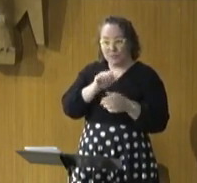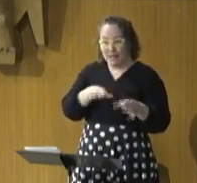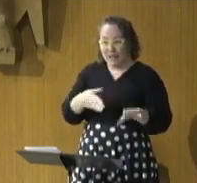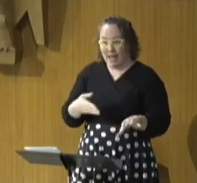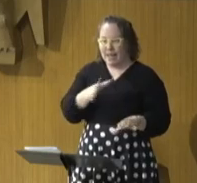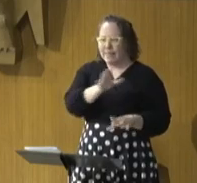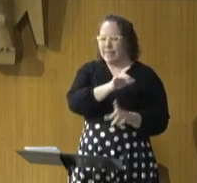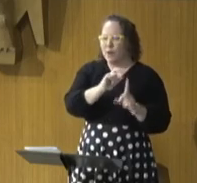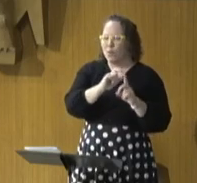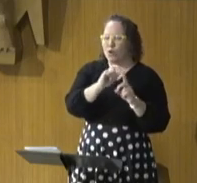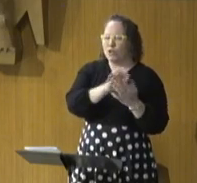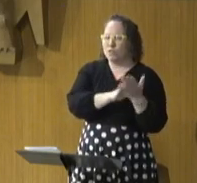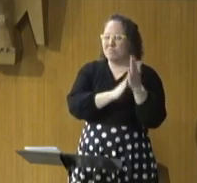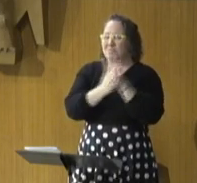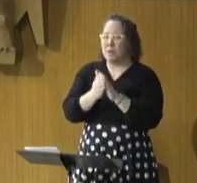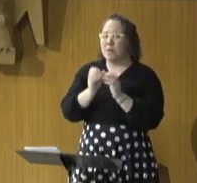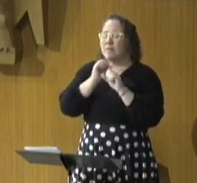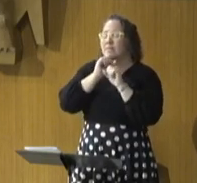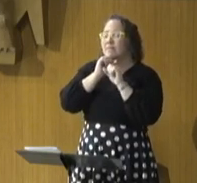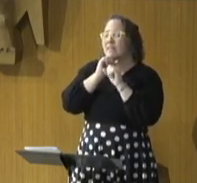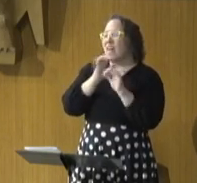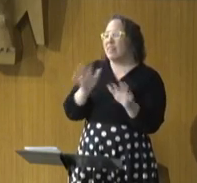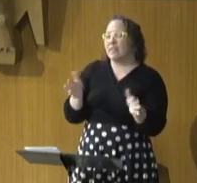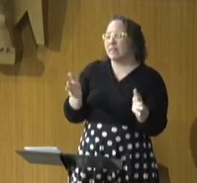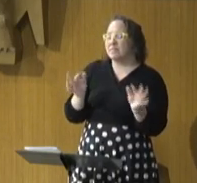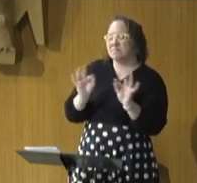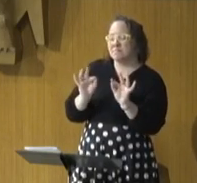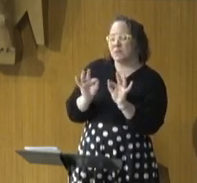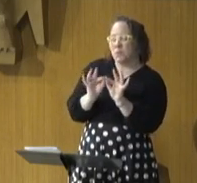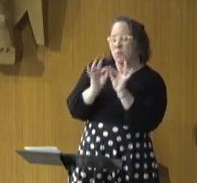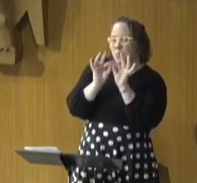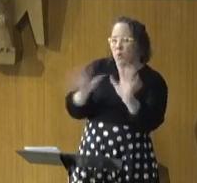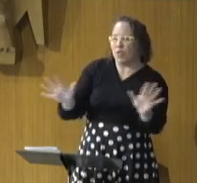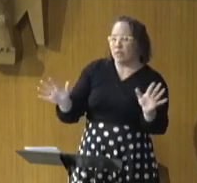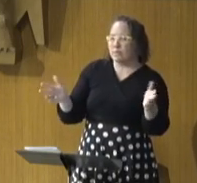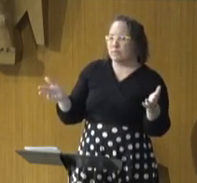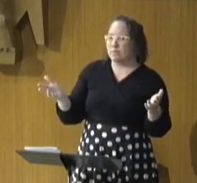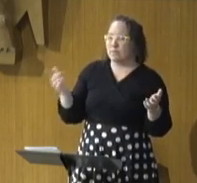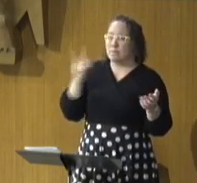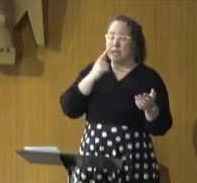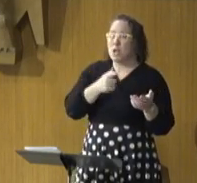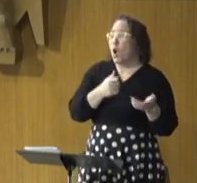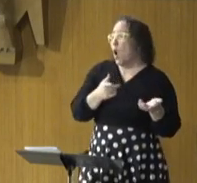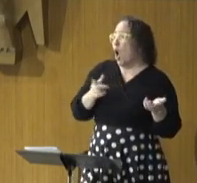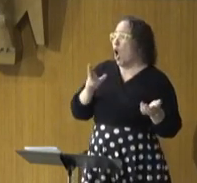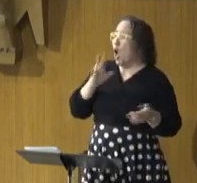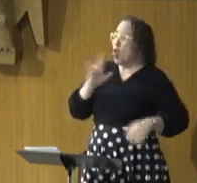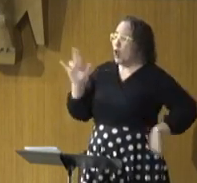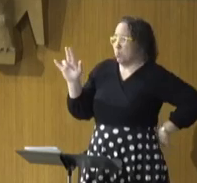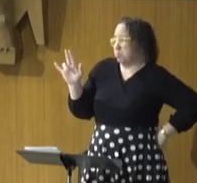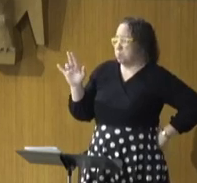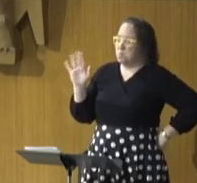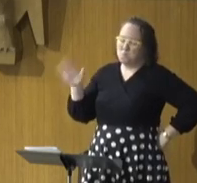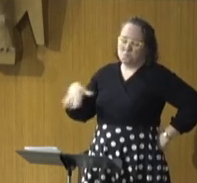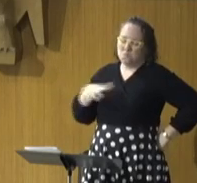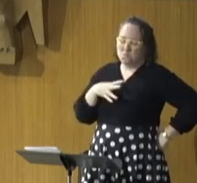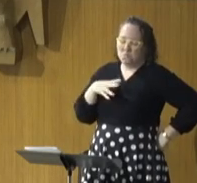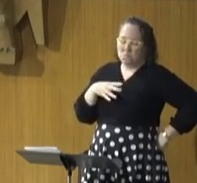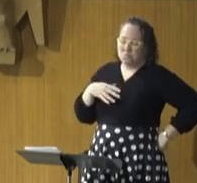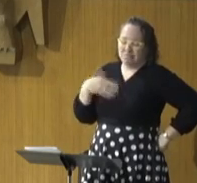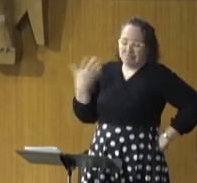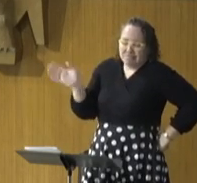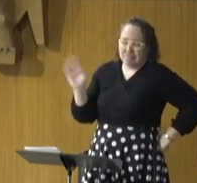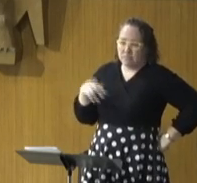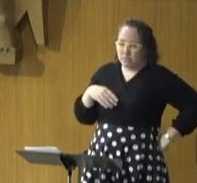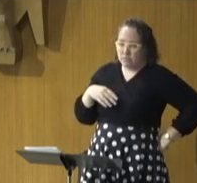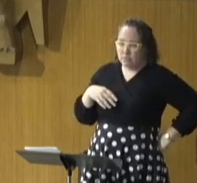their words would have meant nothing. They would be following a mere formula. Their results would technically have been in their control if